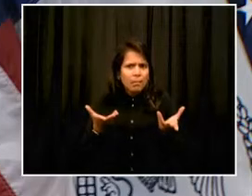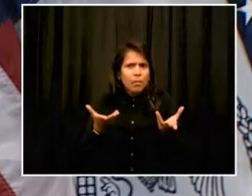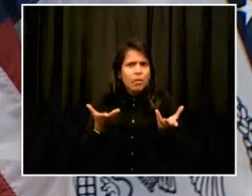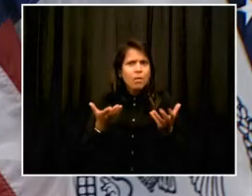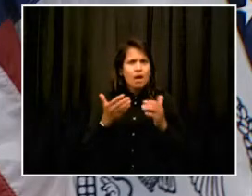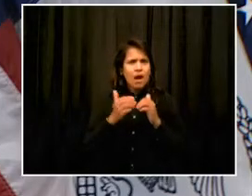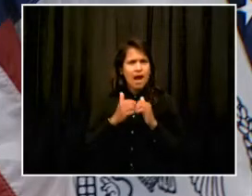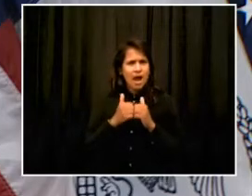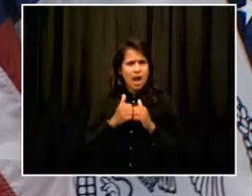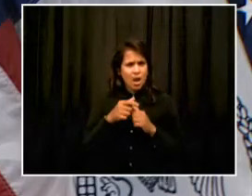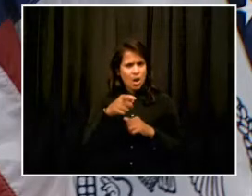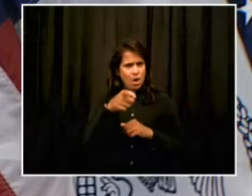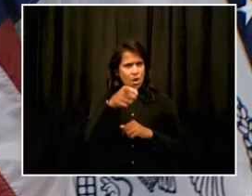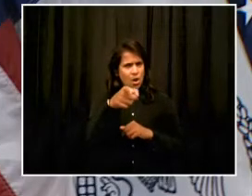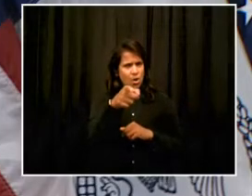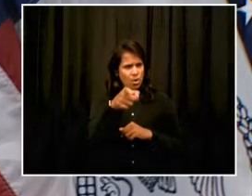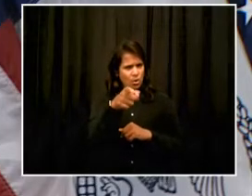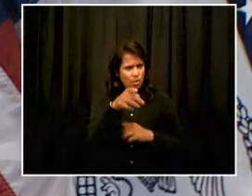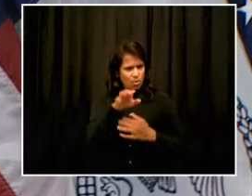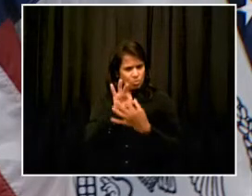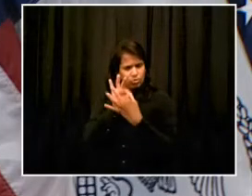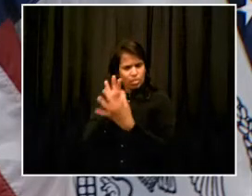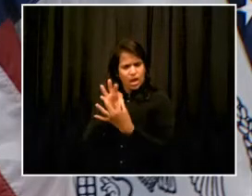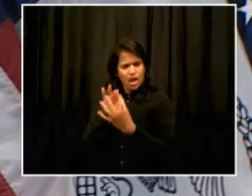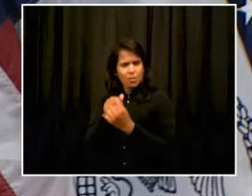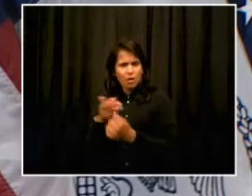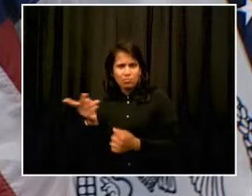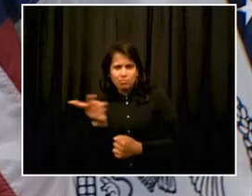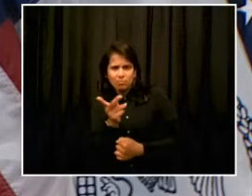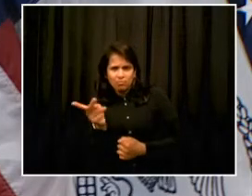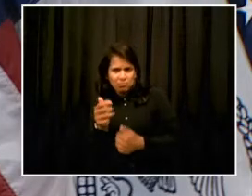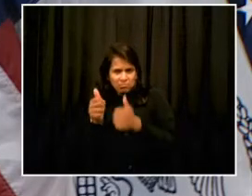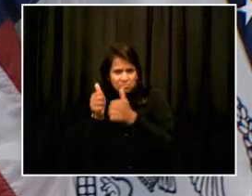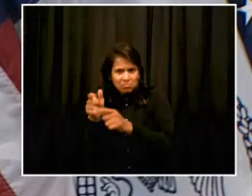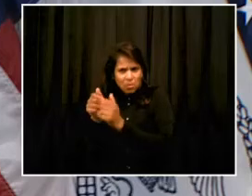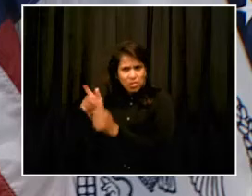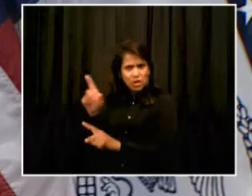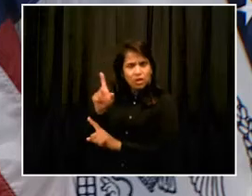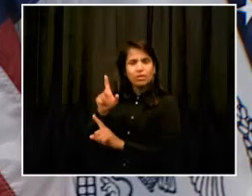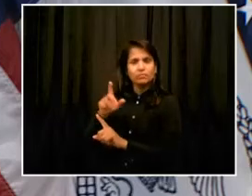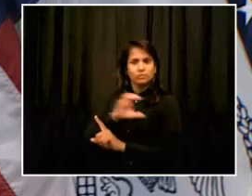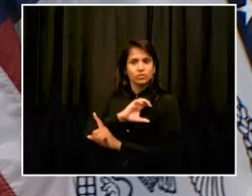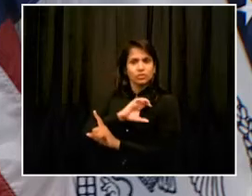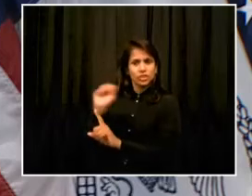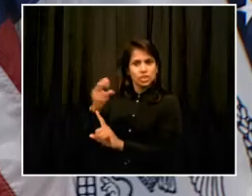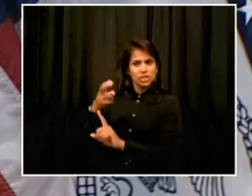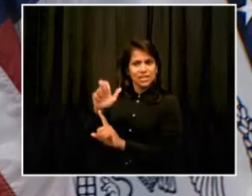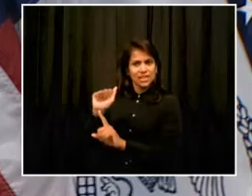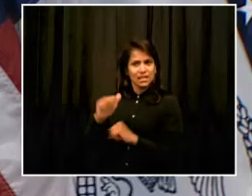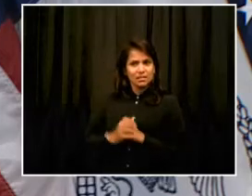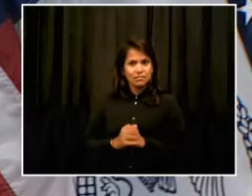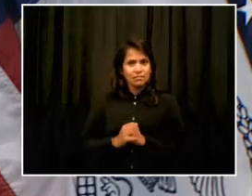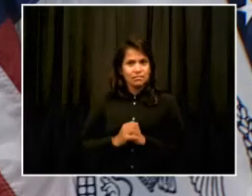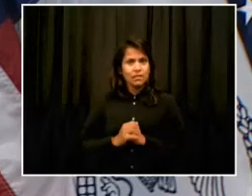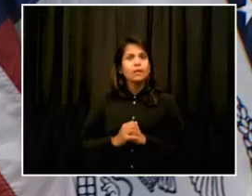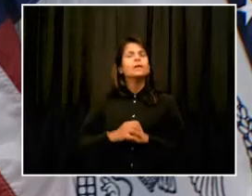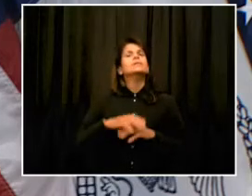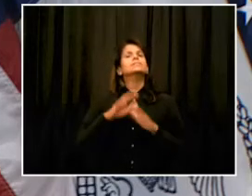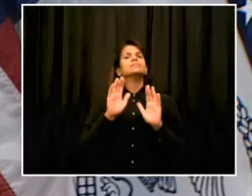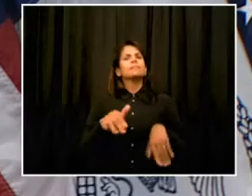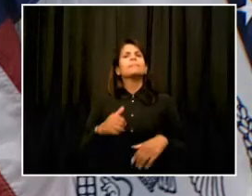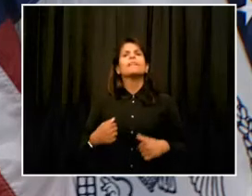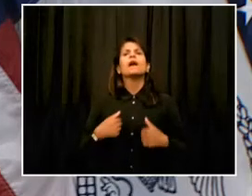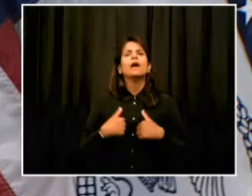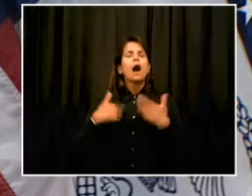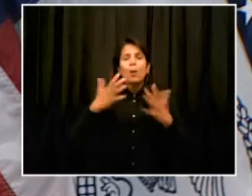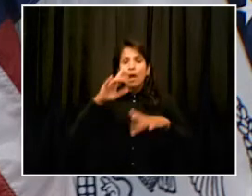is we can dwell on the past, but I'm much more interested in the future. We've chosen as